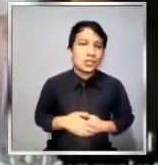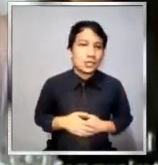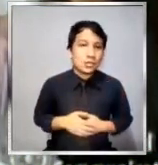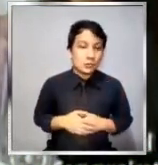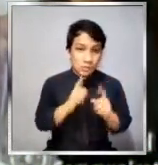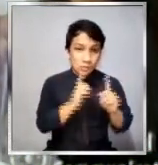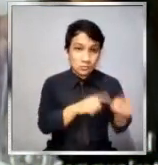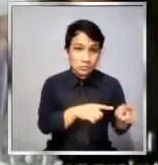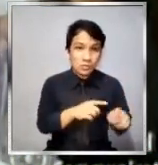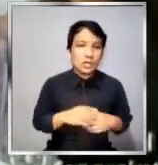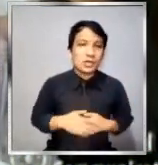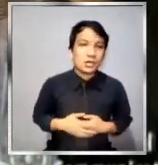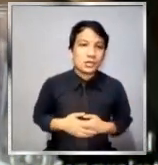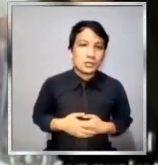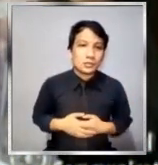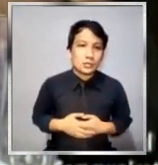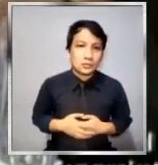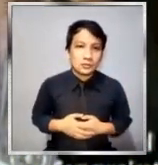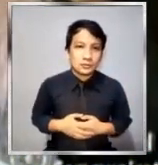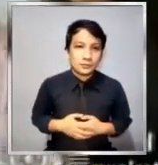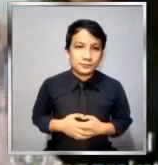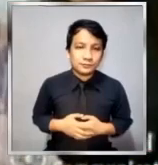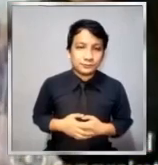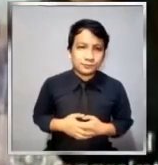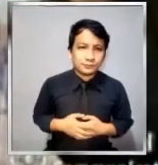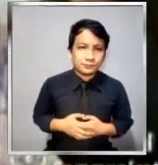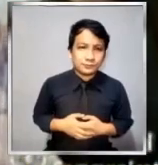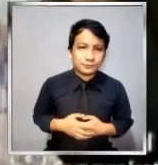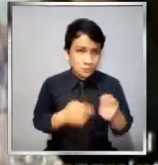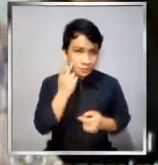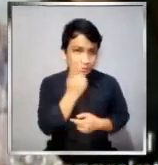September 6, 2020.